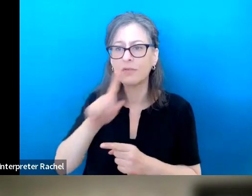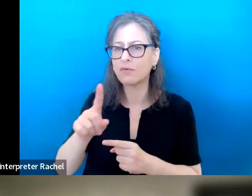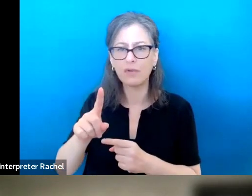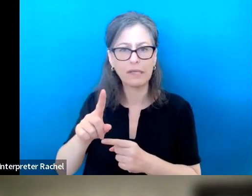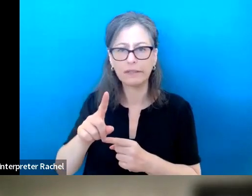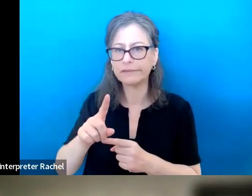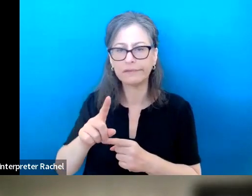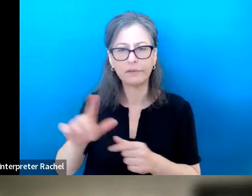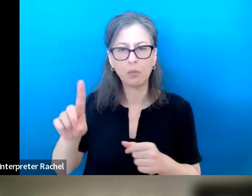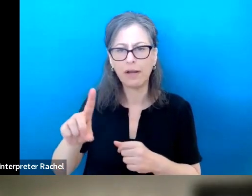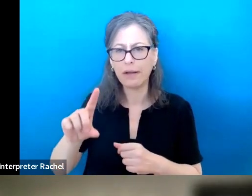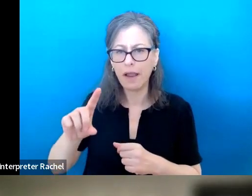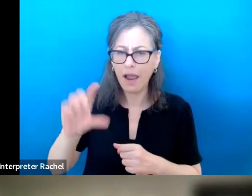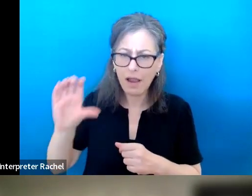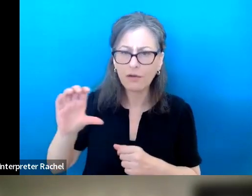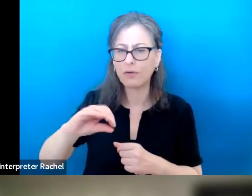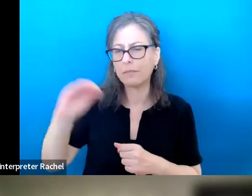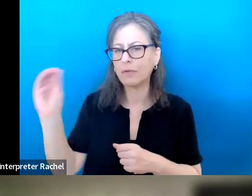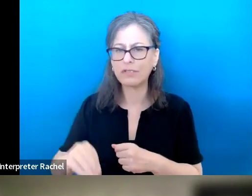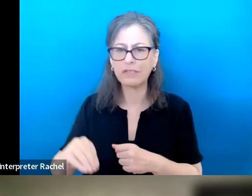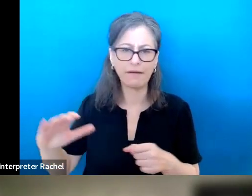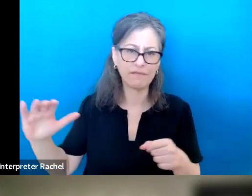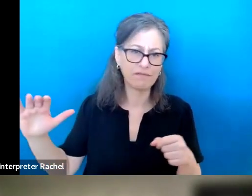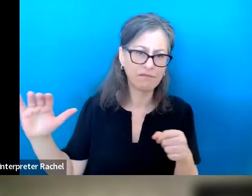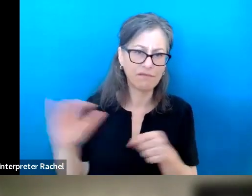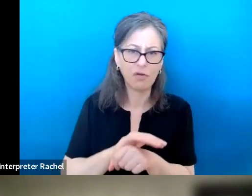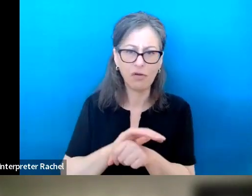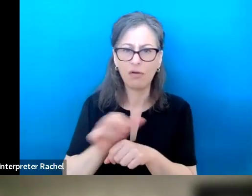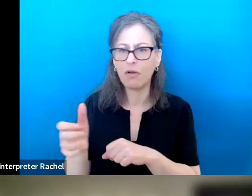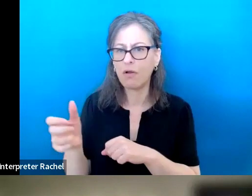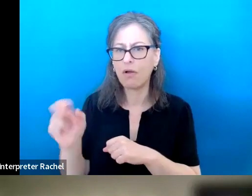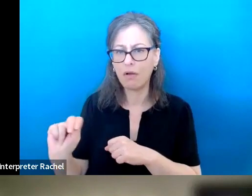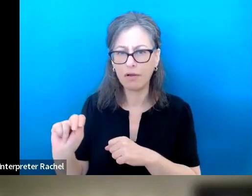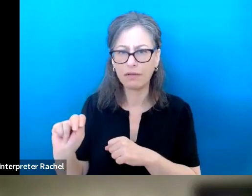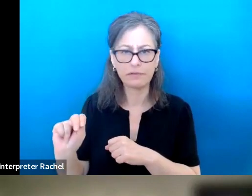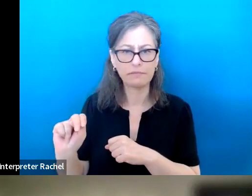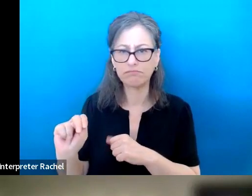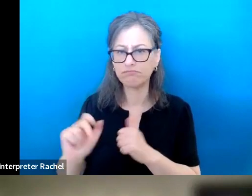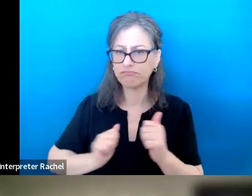guns blazing. She went full on 100%,